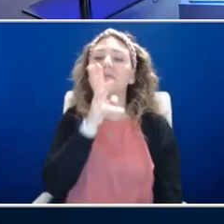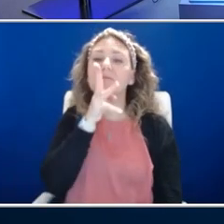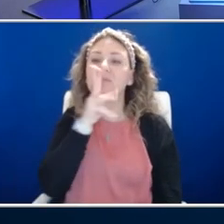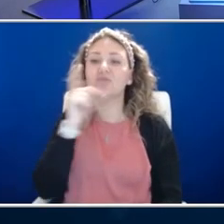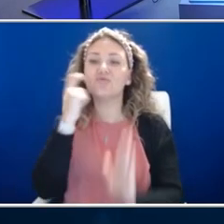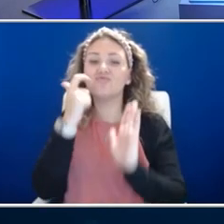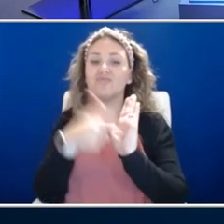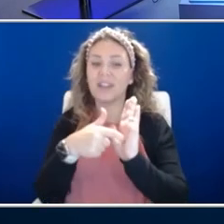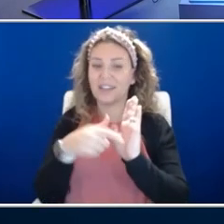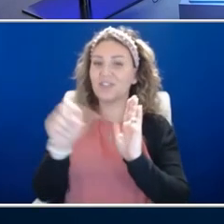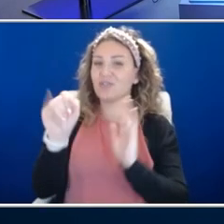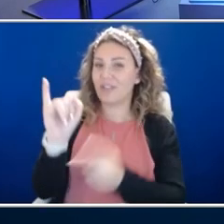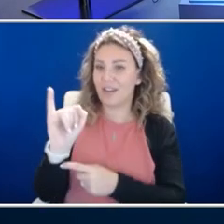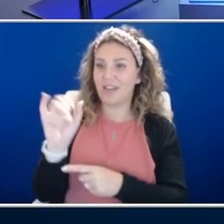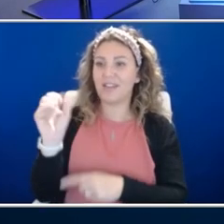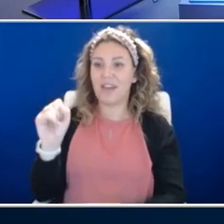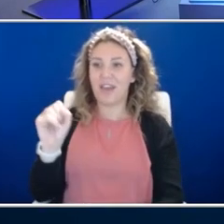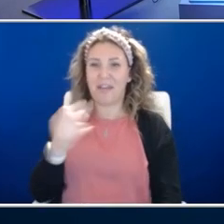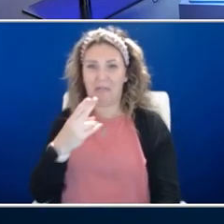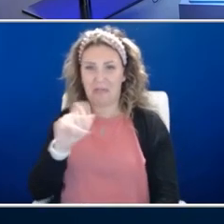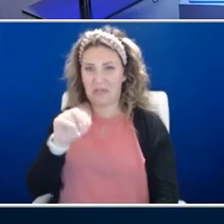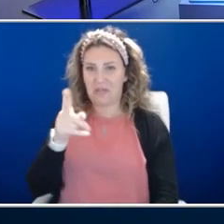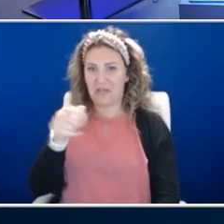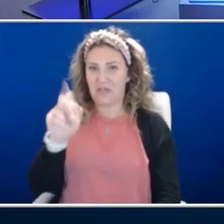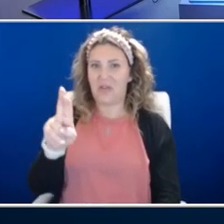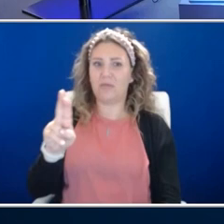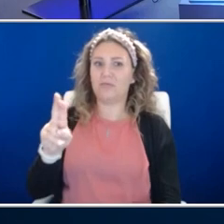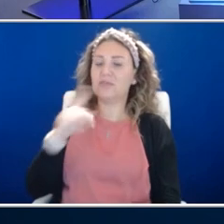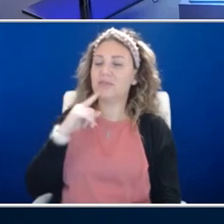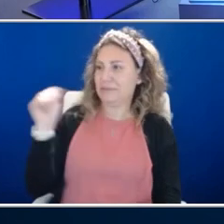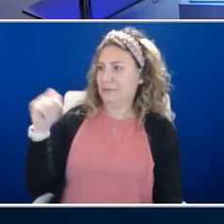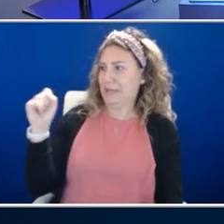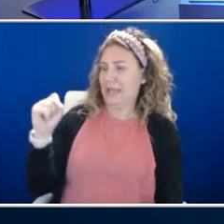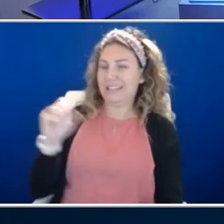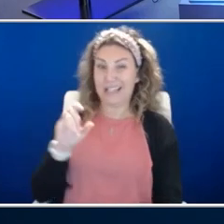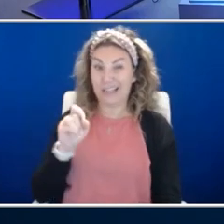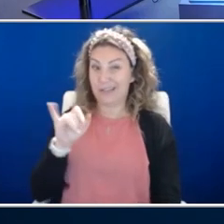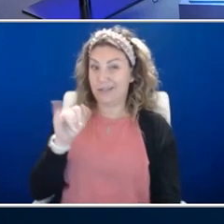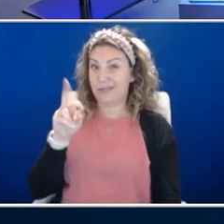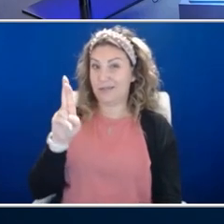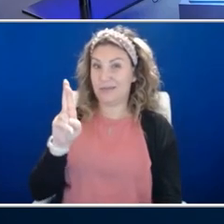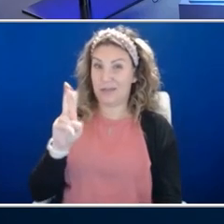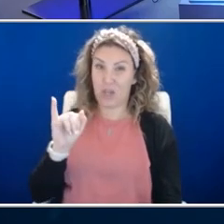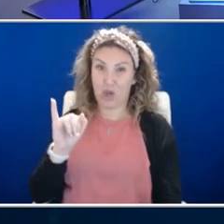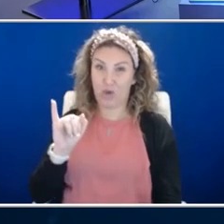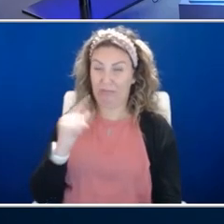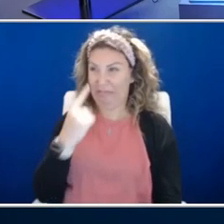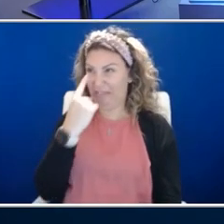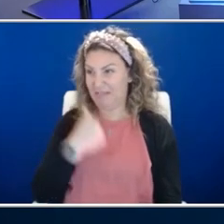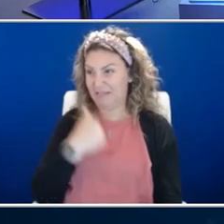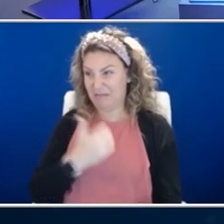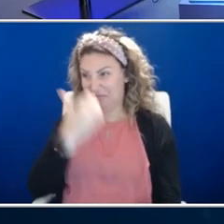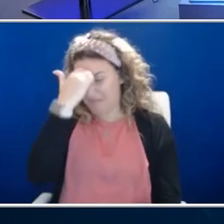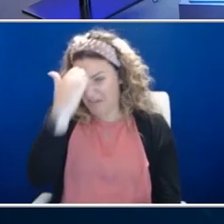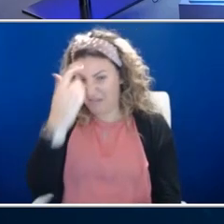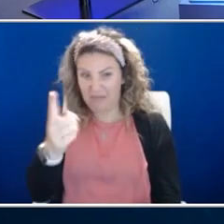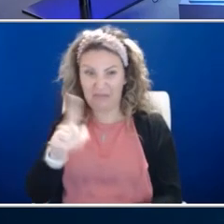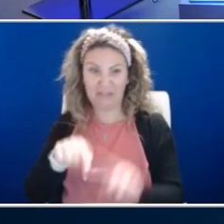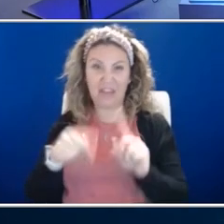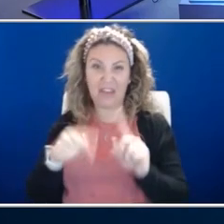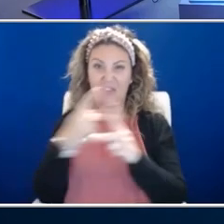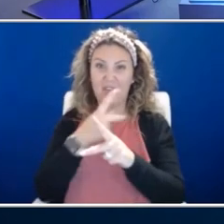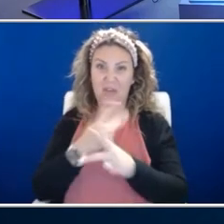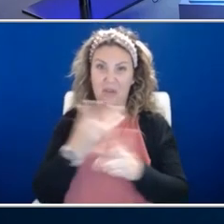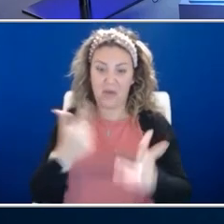right. I see Harper shaking his head. I think Siri thinks I'm a dummy sometimes. I don't enunciate. She can't figure out what I just said, but is there